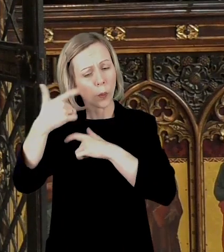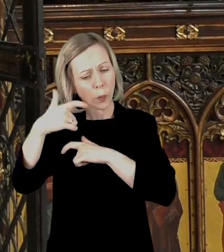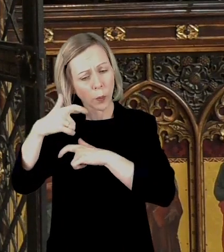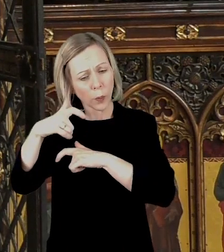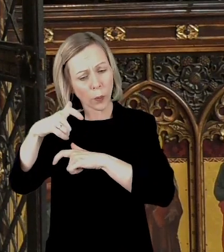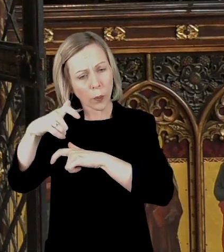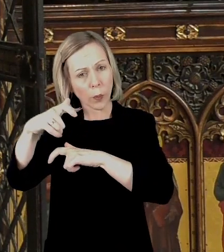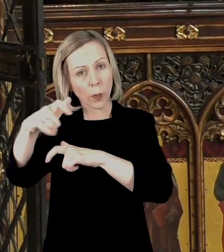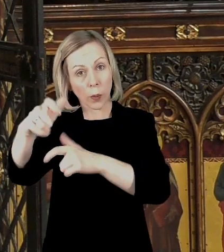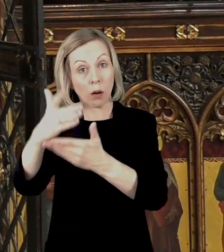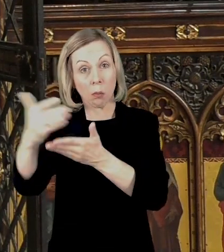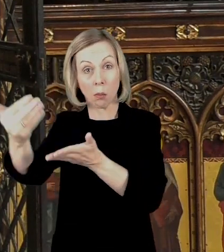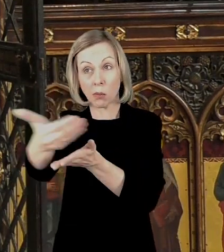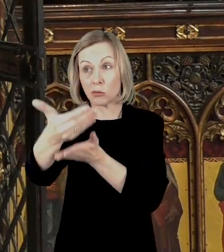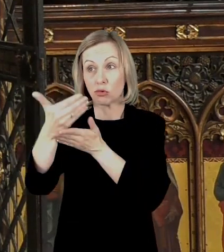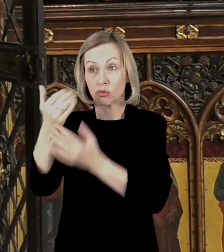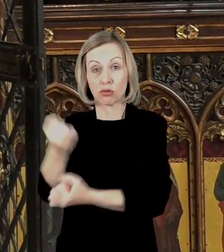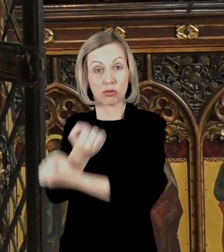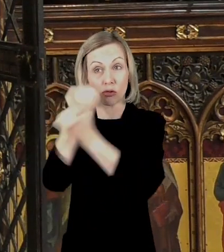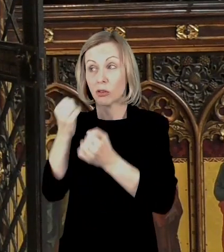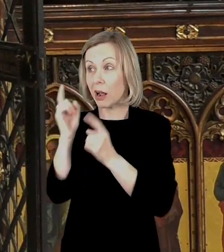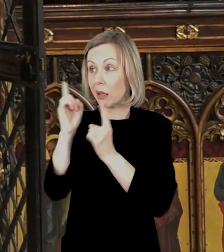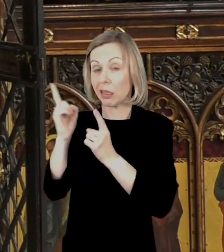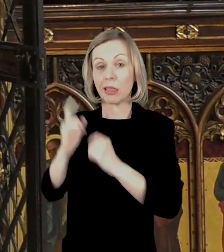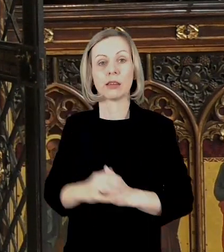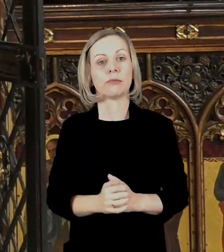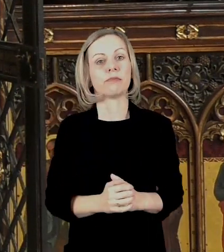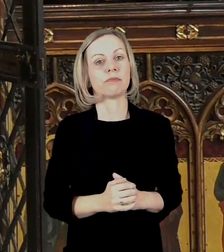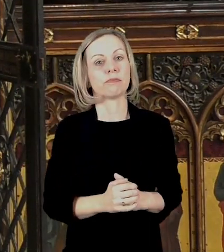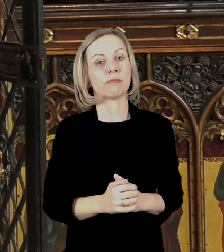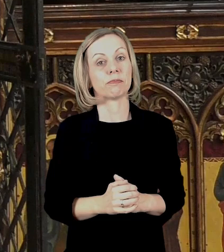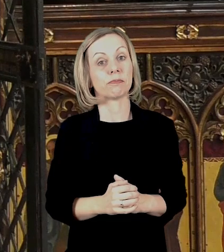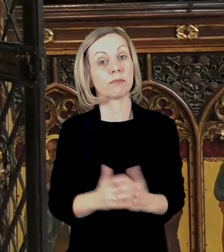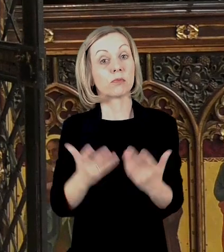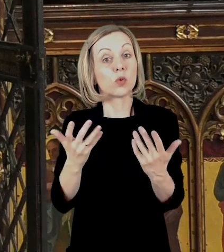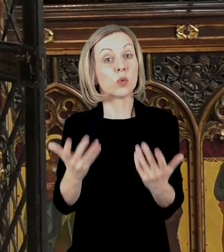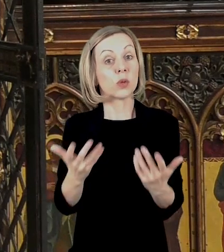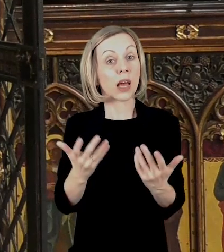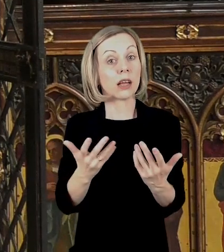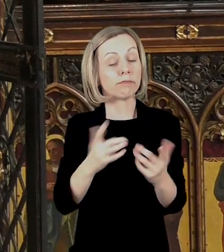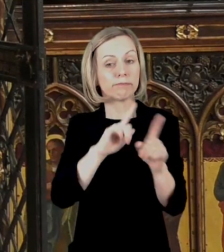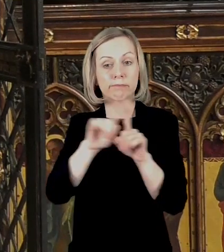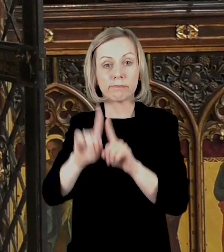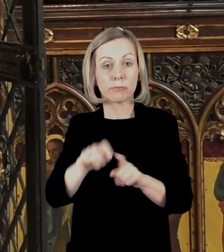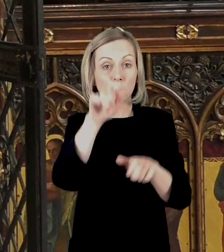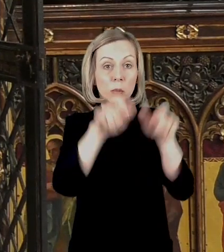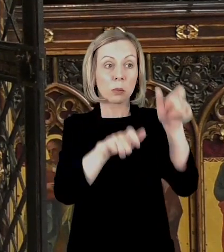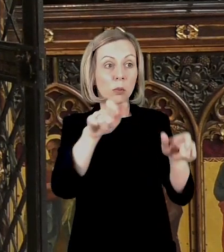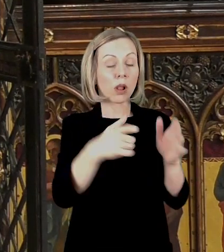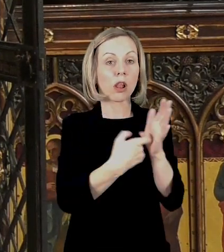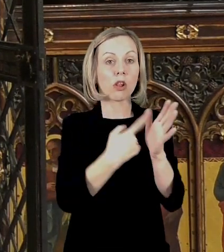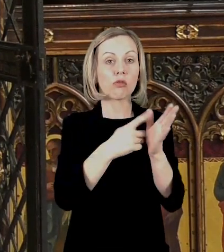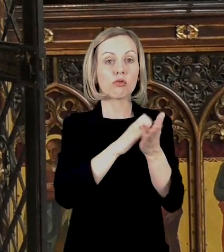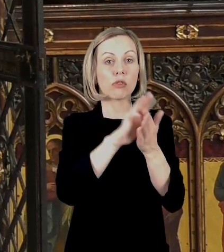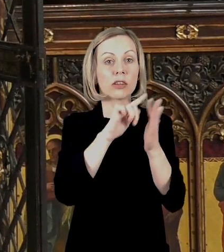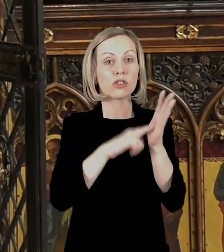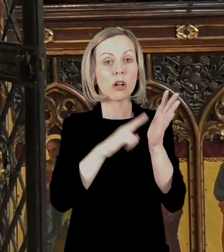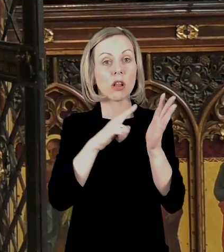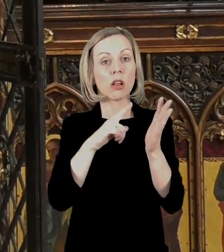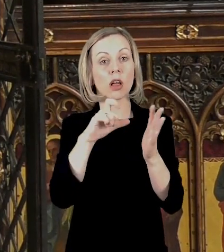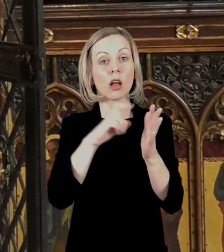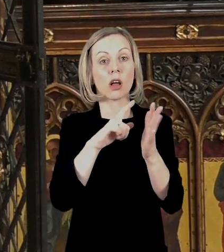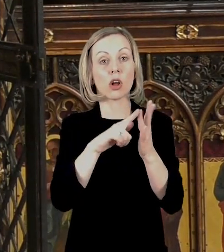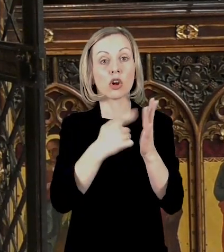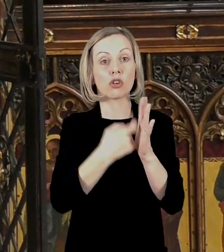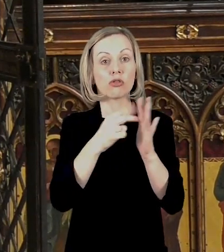our refuge and our strength. I'm joined today by parishioners here, Rachel, Karina, and